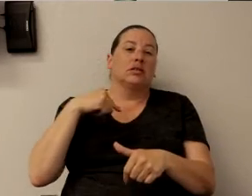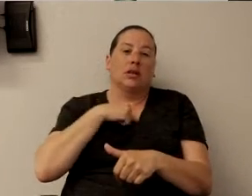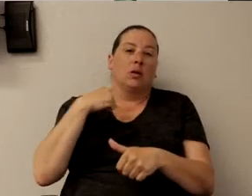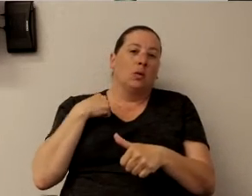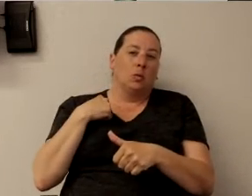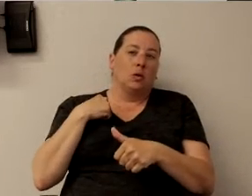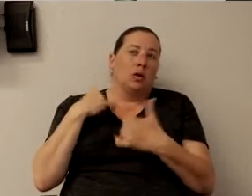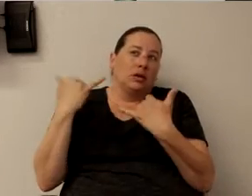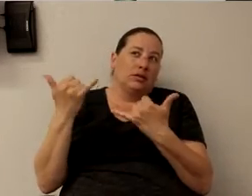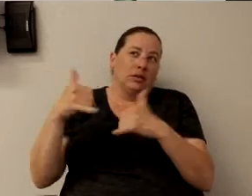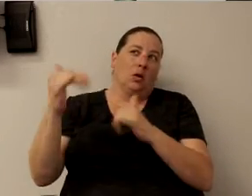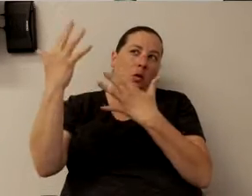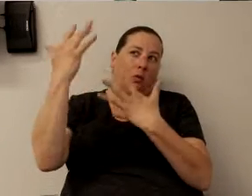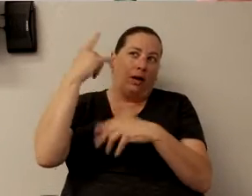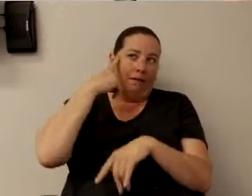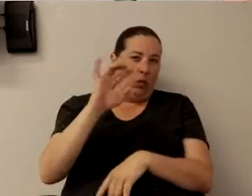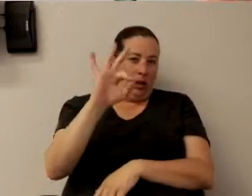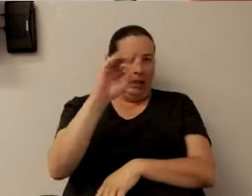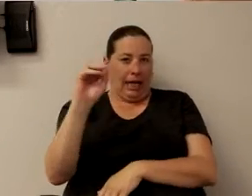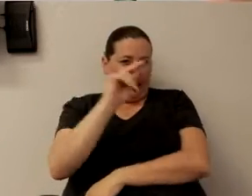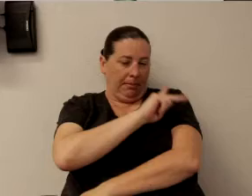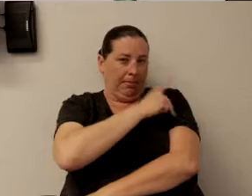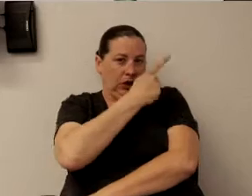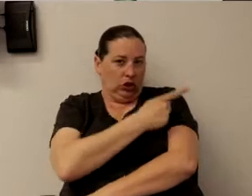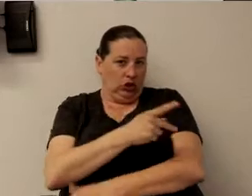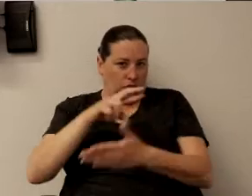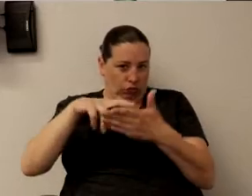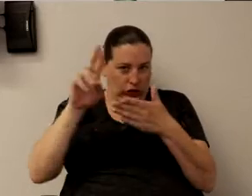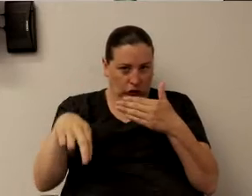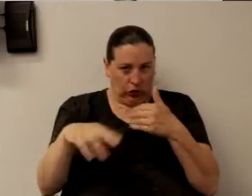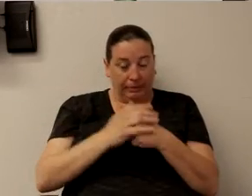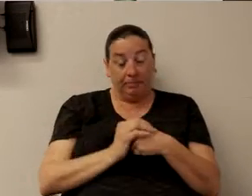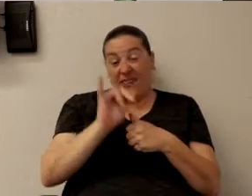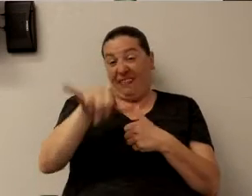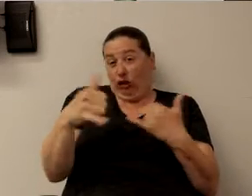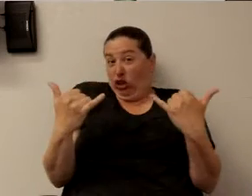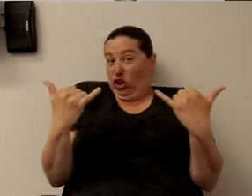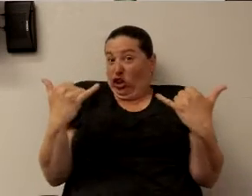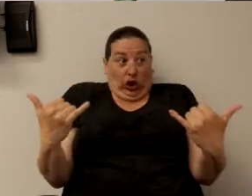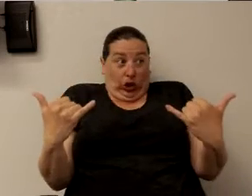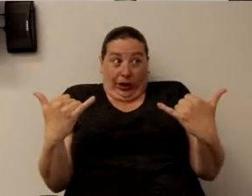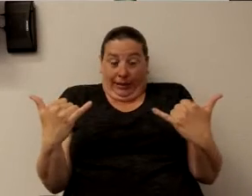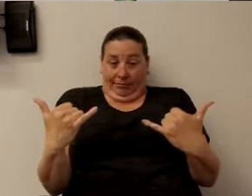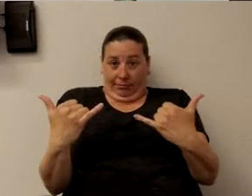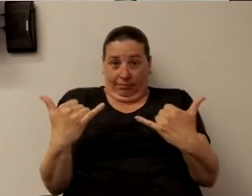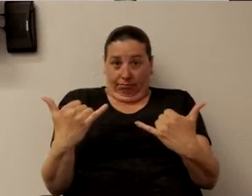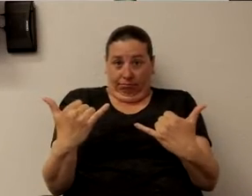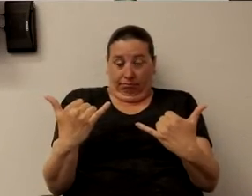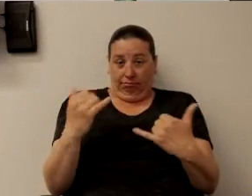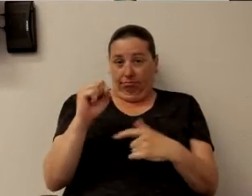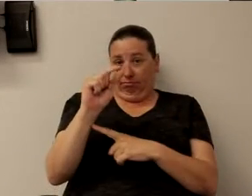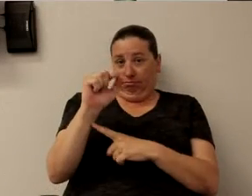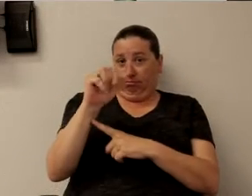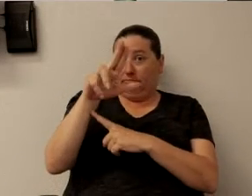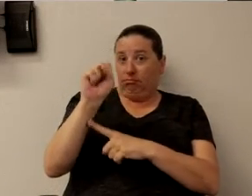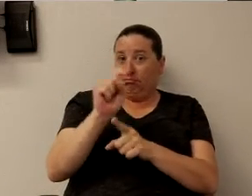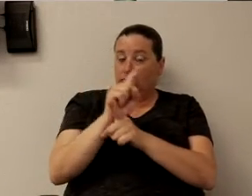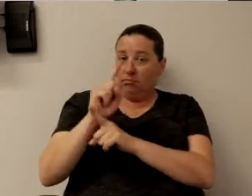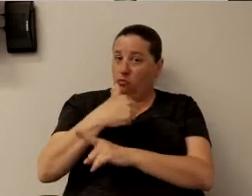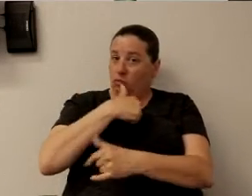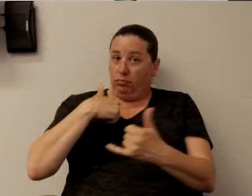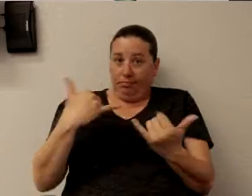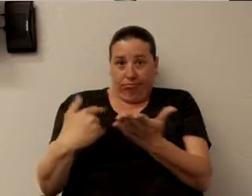90 patients. So that's the current status as we speak here today,